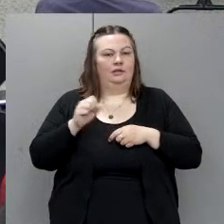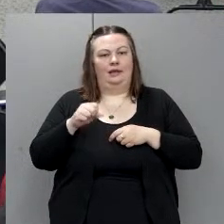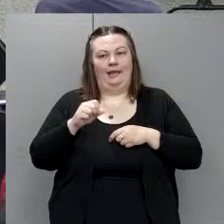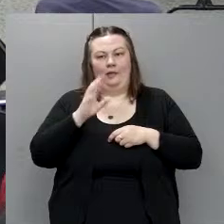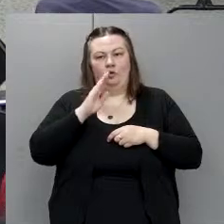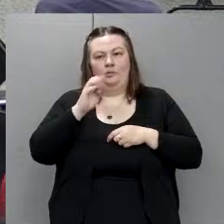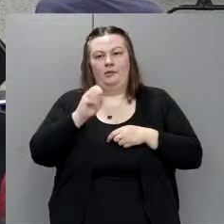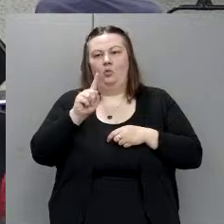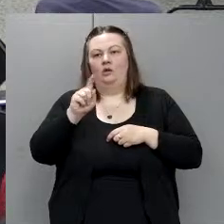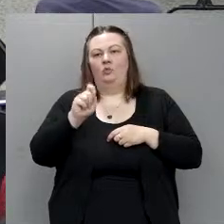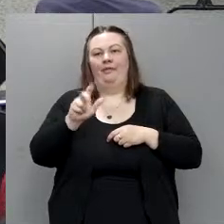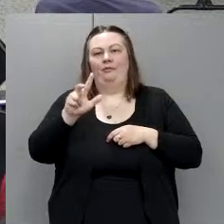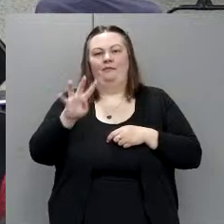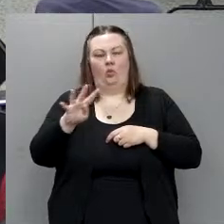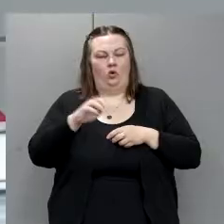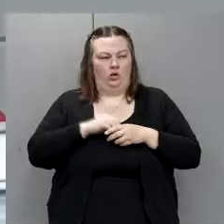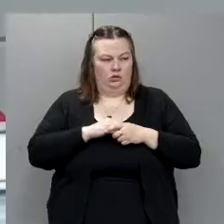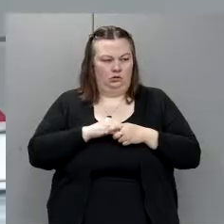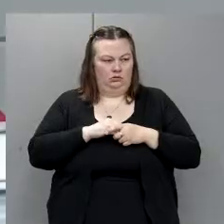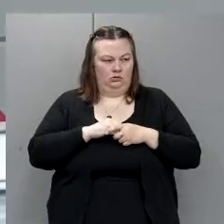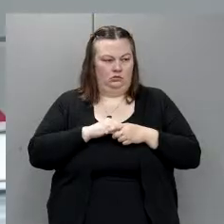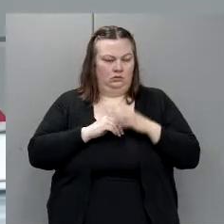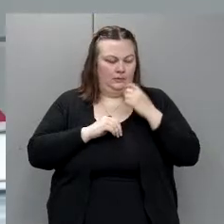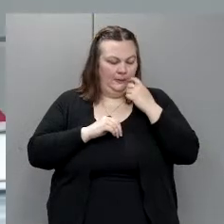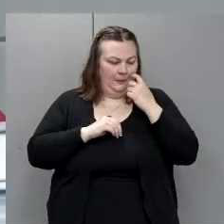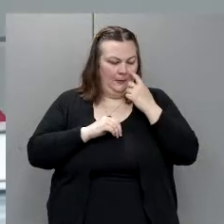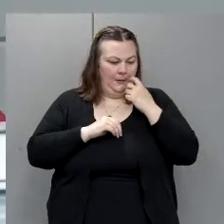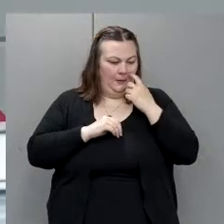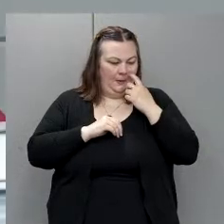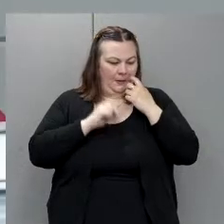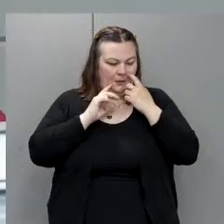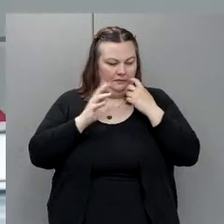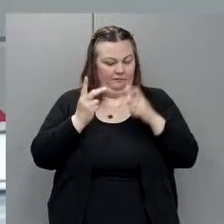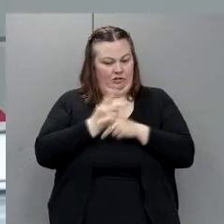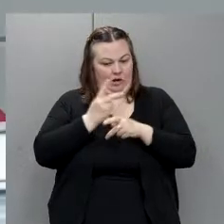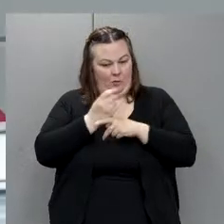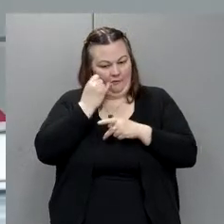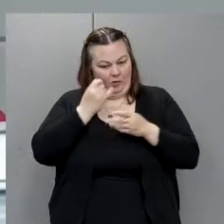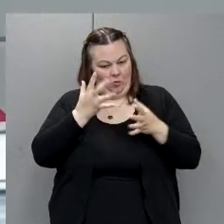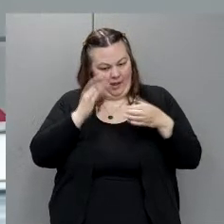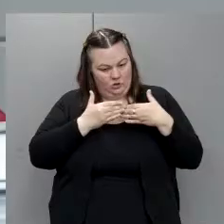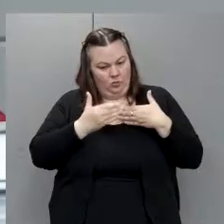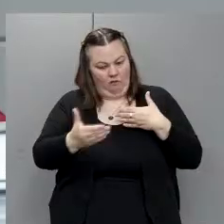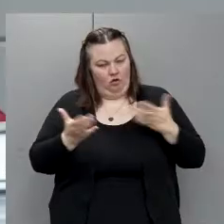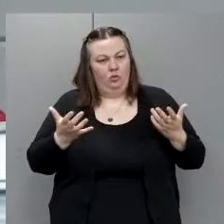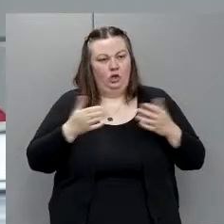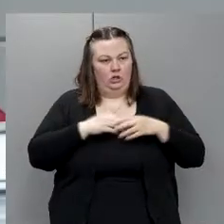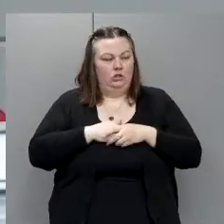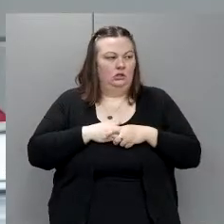It'd be 1.34 to find out if we want to move forward.